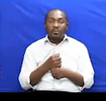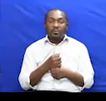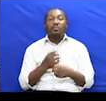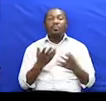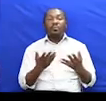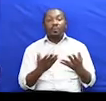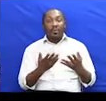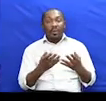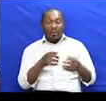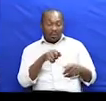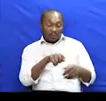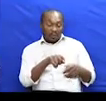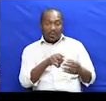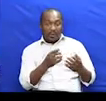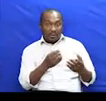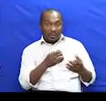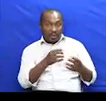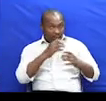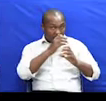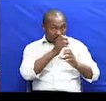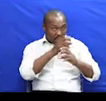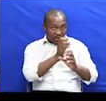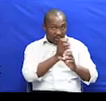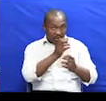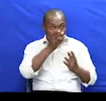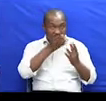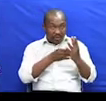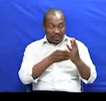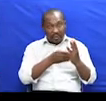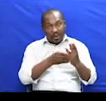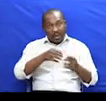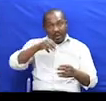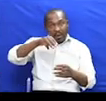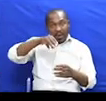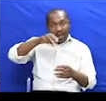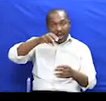So it was experiment between metal carbonate and the